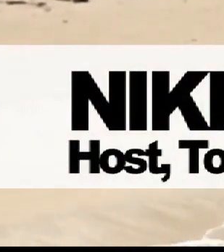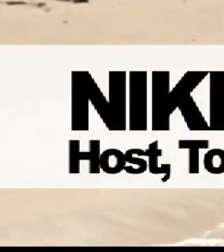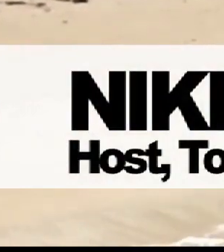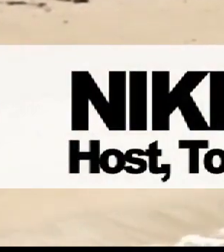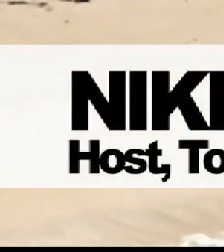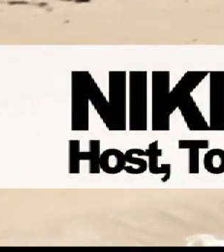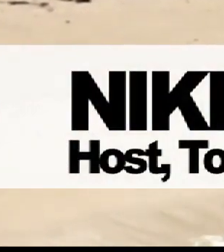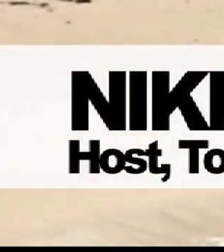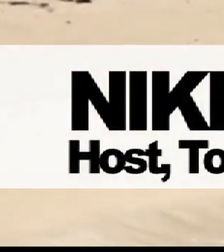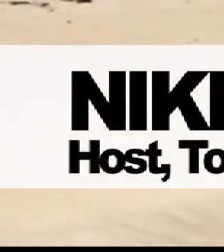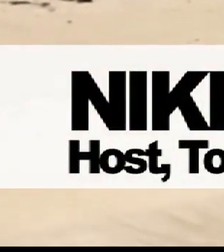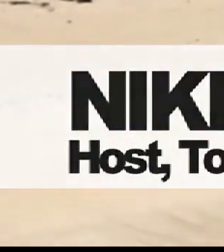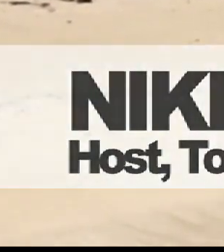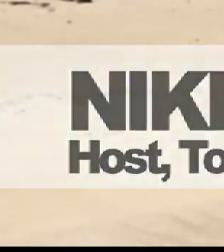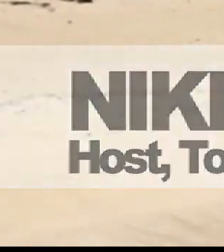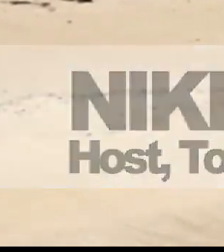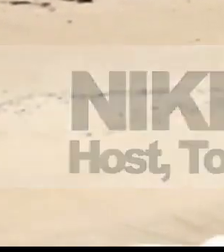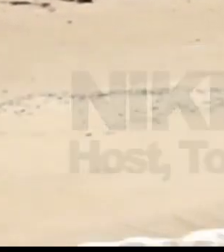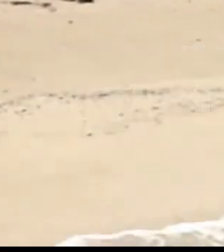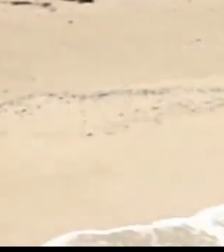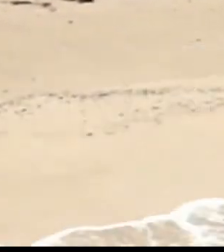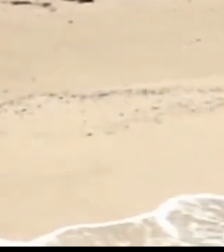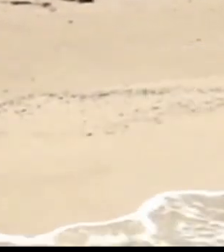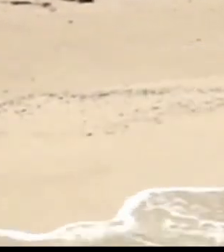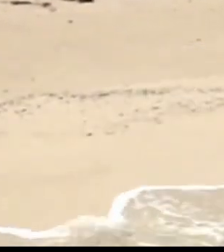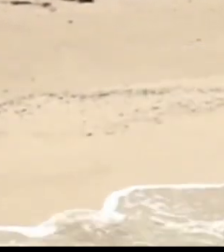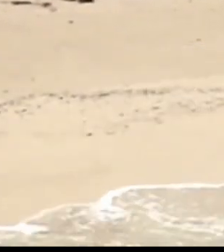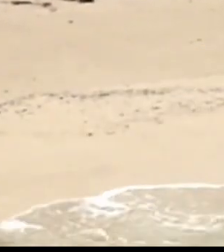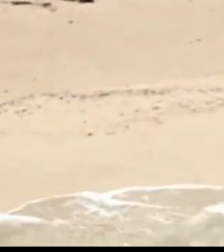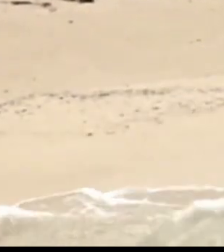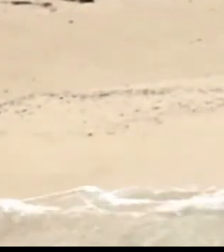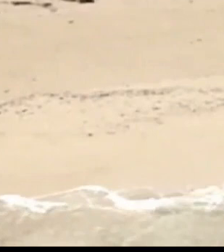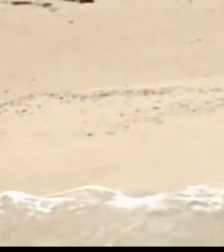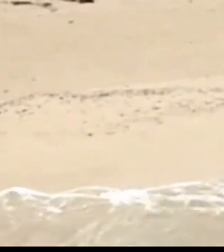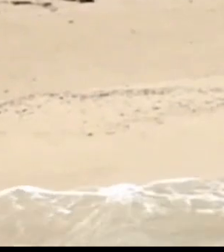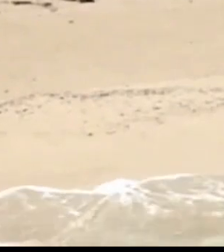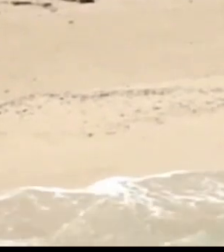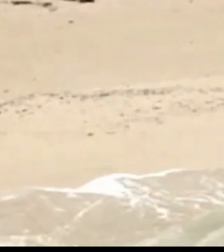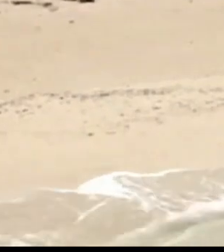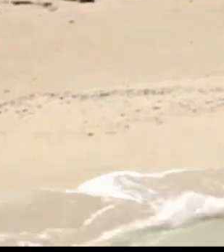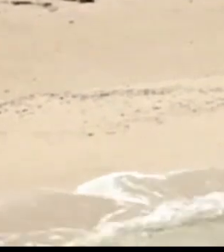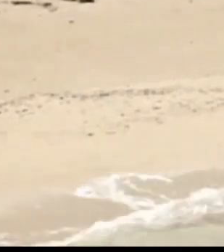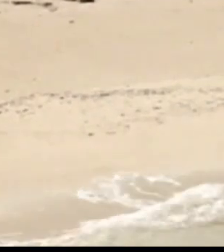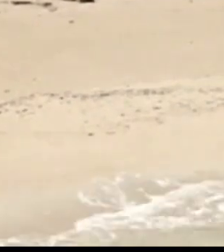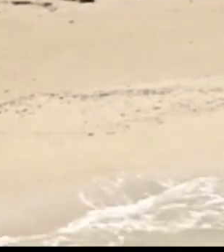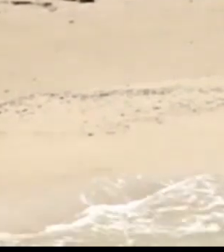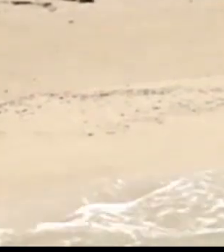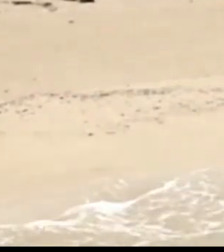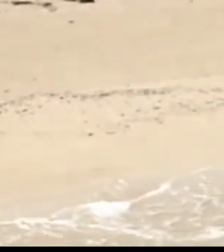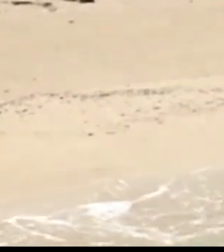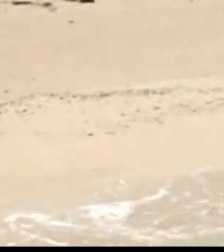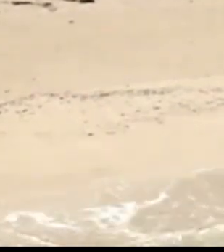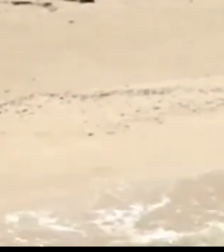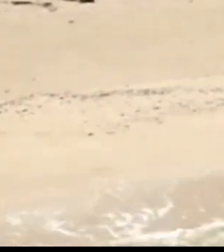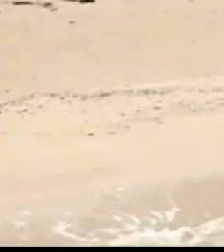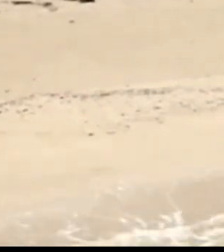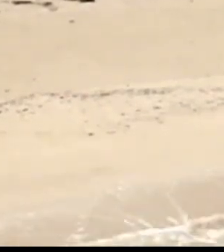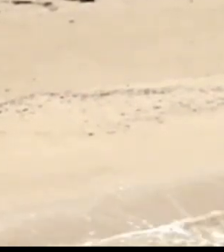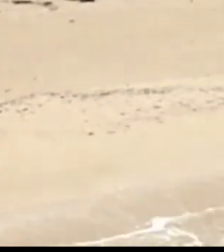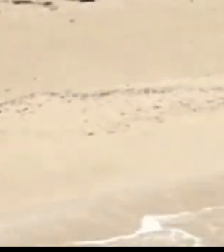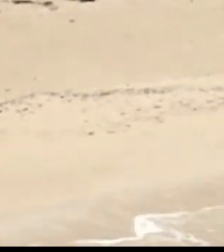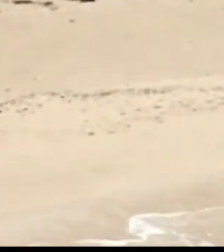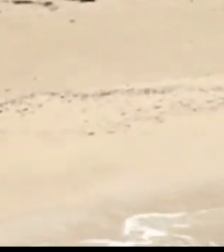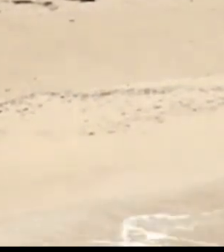of destruction. Well, the Ministry of Tourism's industry partners wasted no time offering to assist those in need and rebuild the